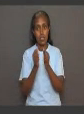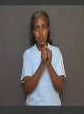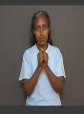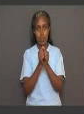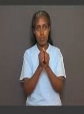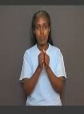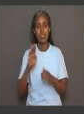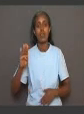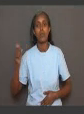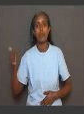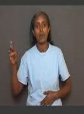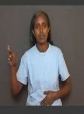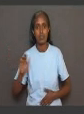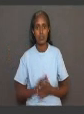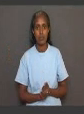the bars.